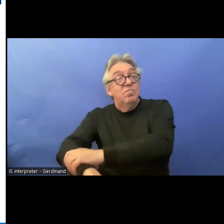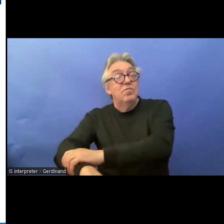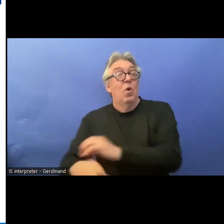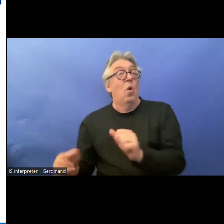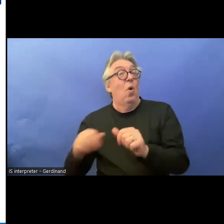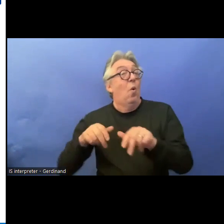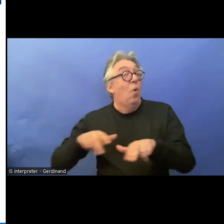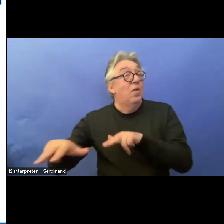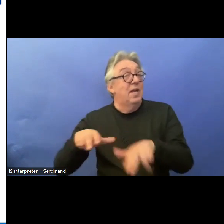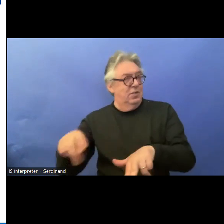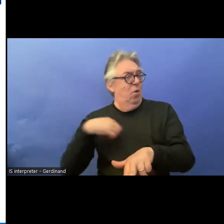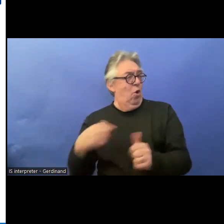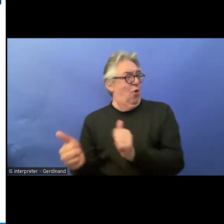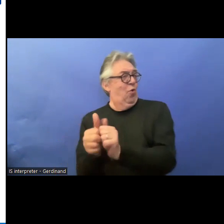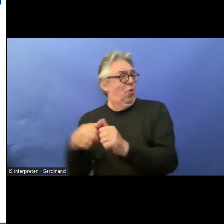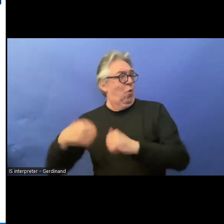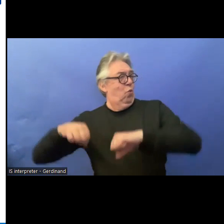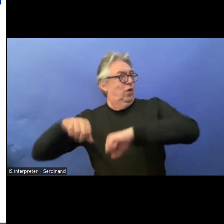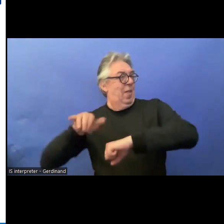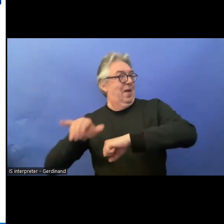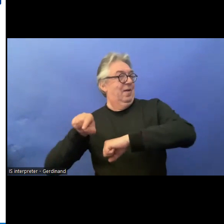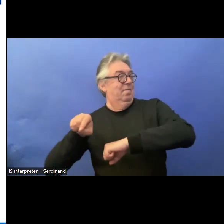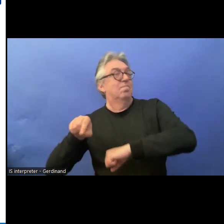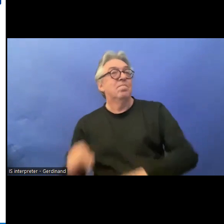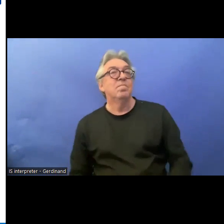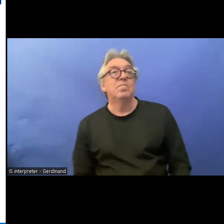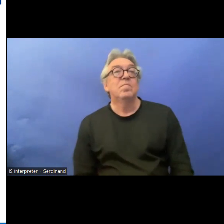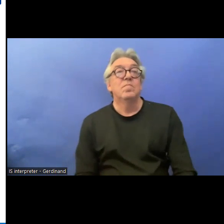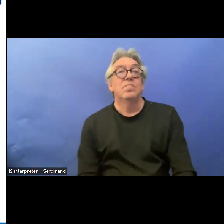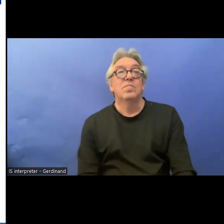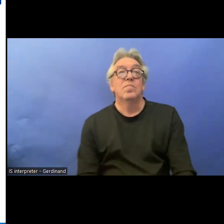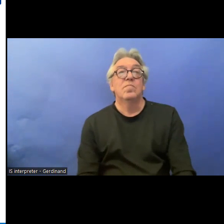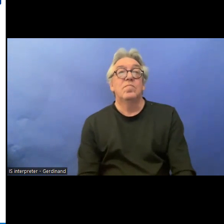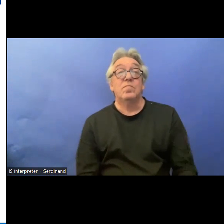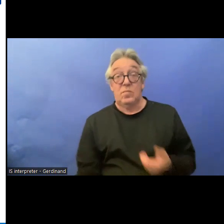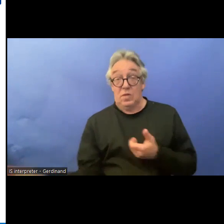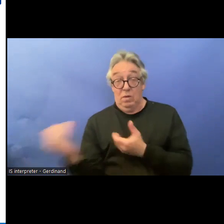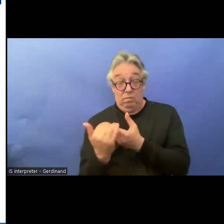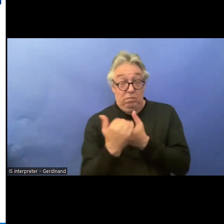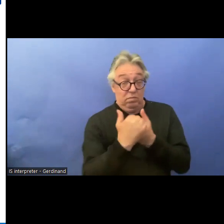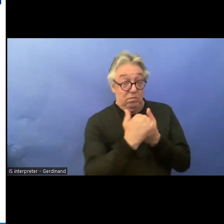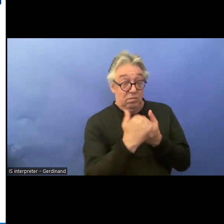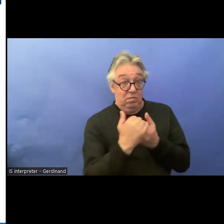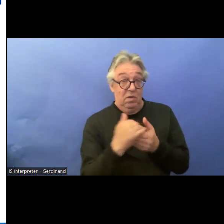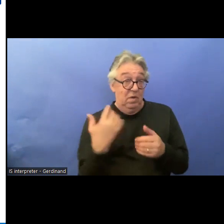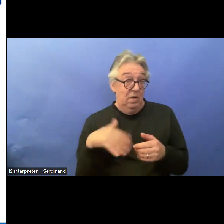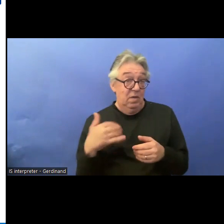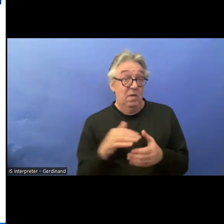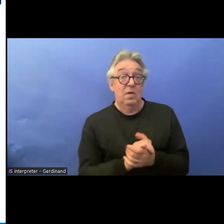of from this Kabul Orthopedic Organization side. And we have